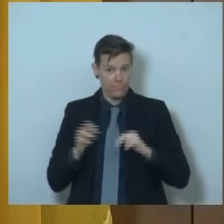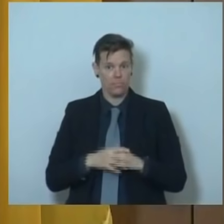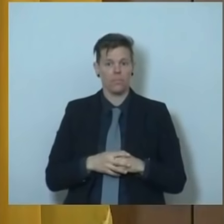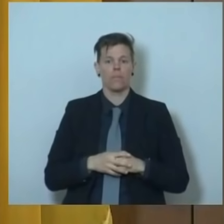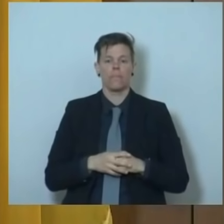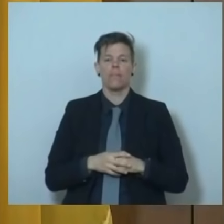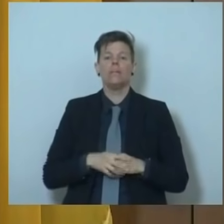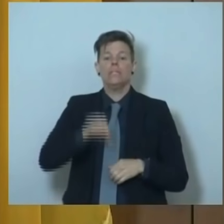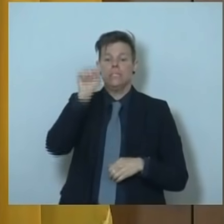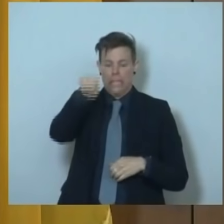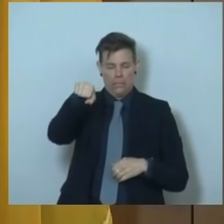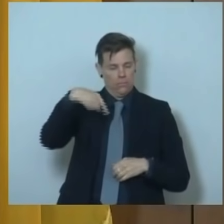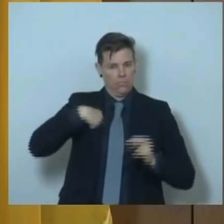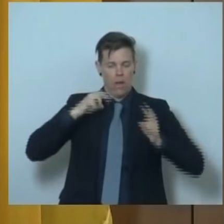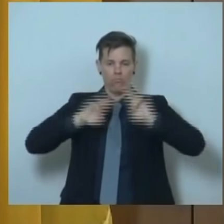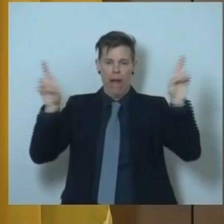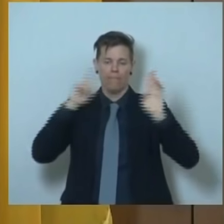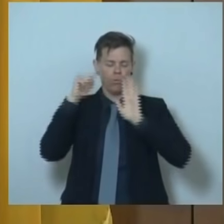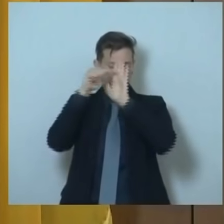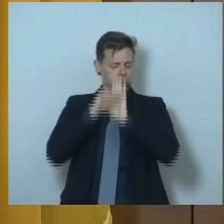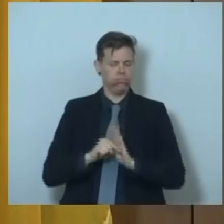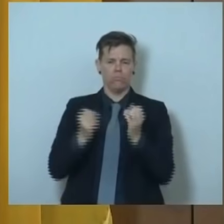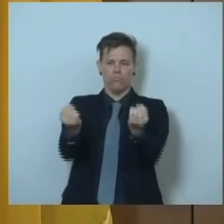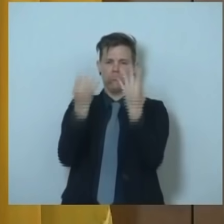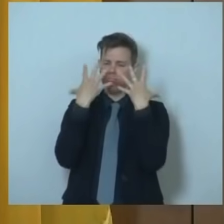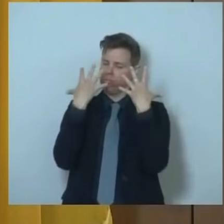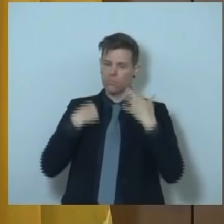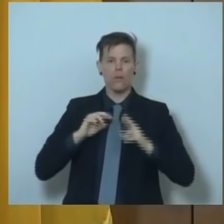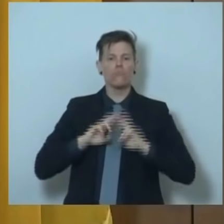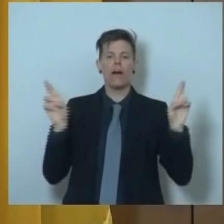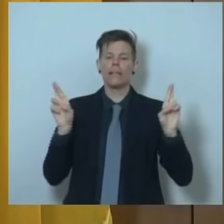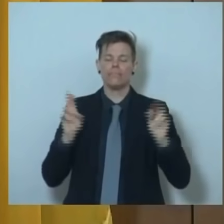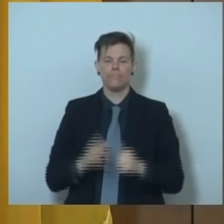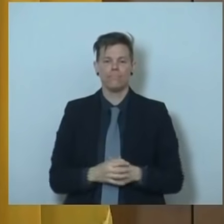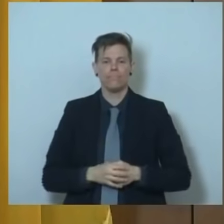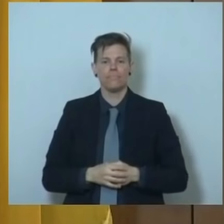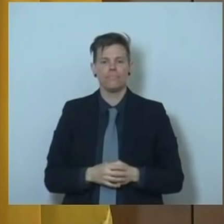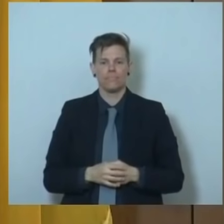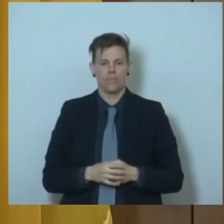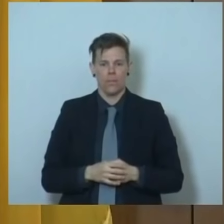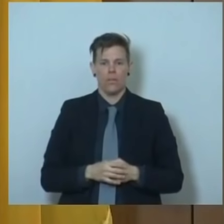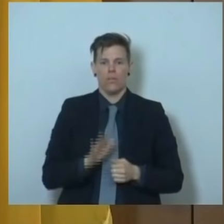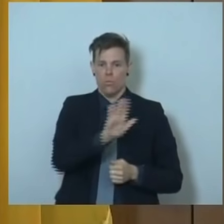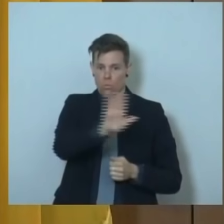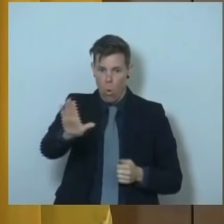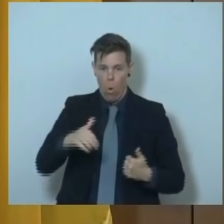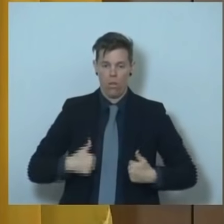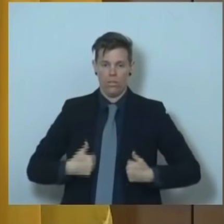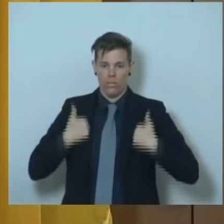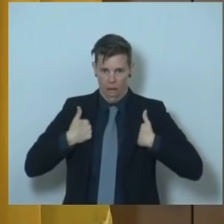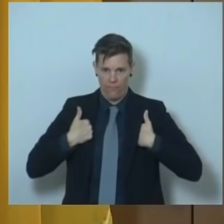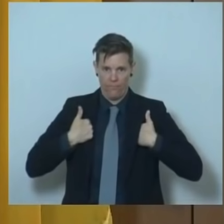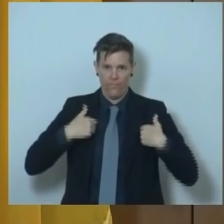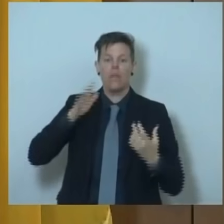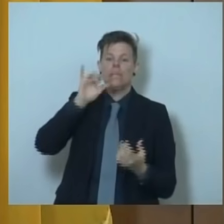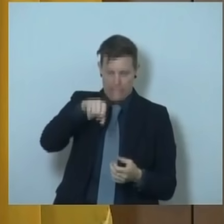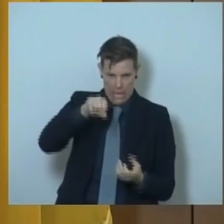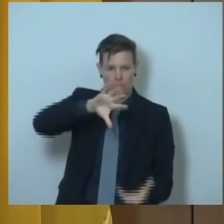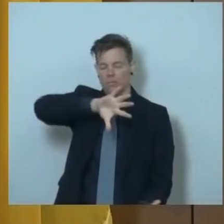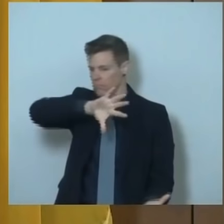the continuation of individuals whose lives have been upended. I want to be really clear